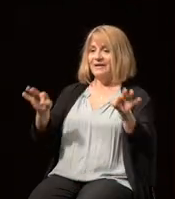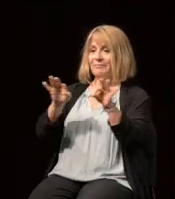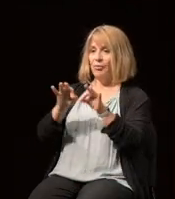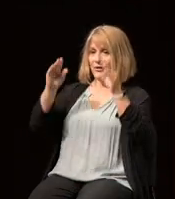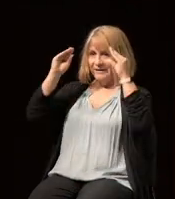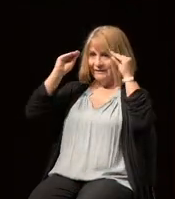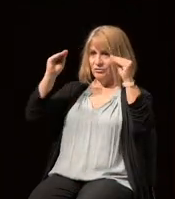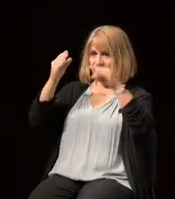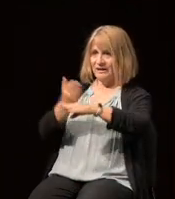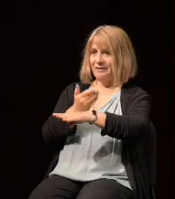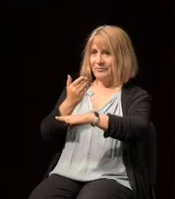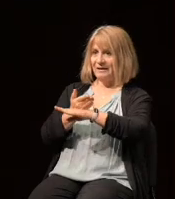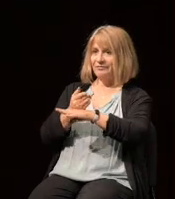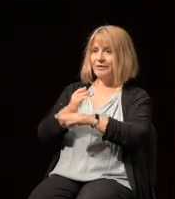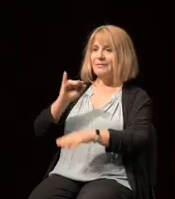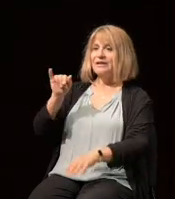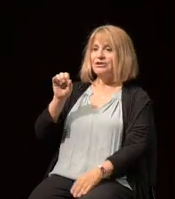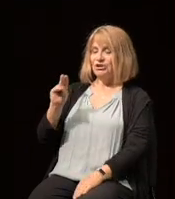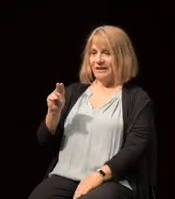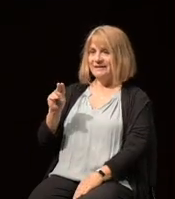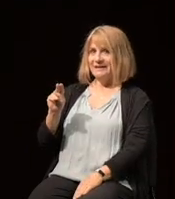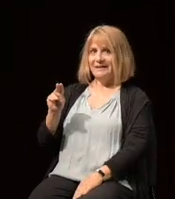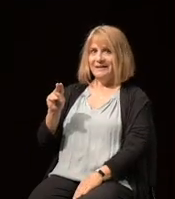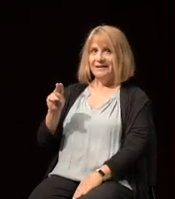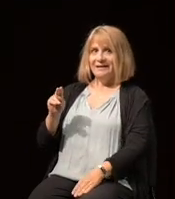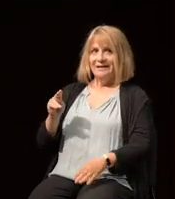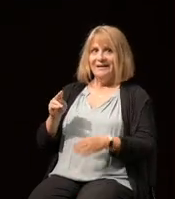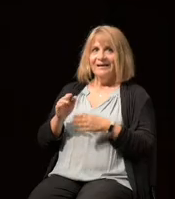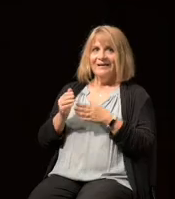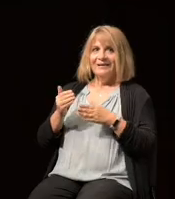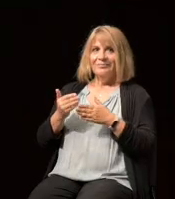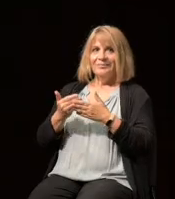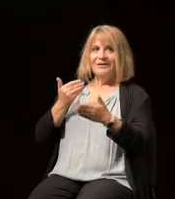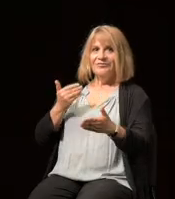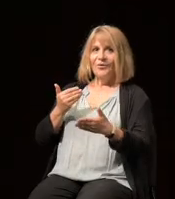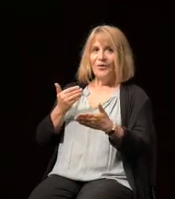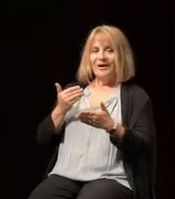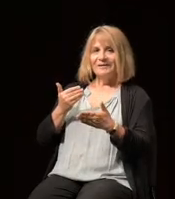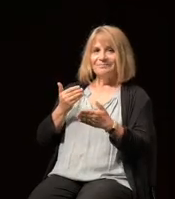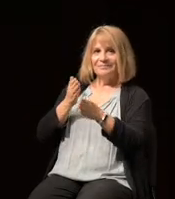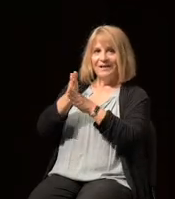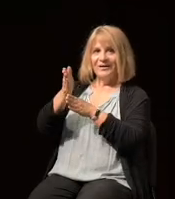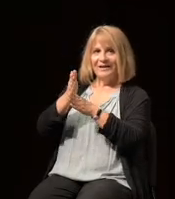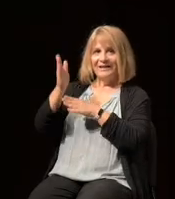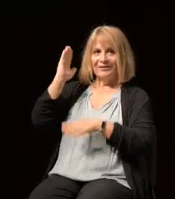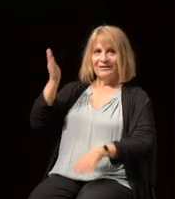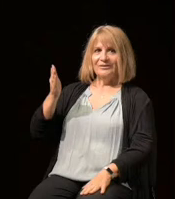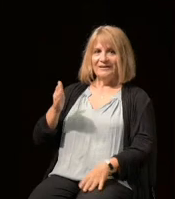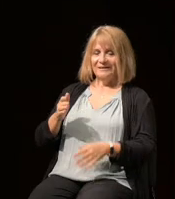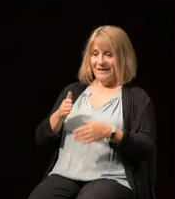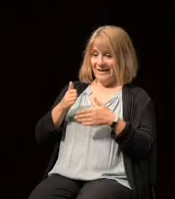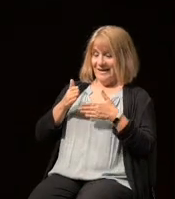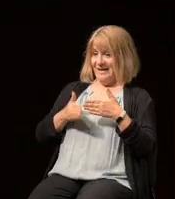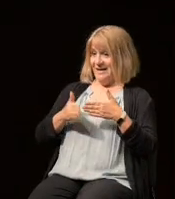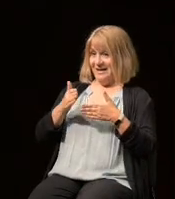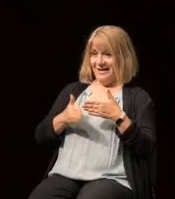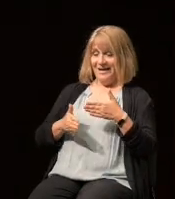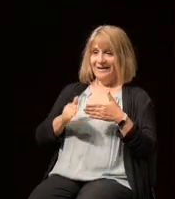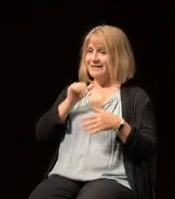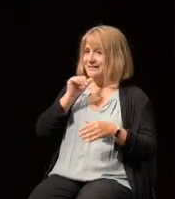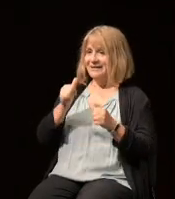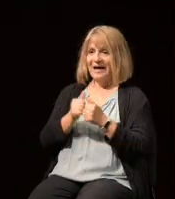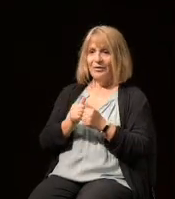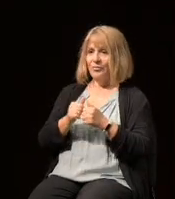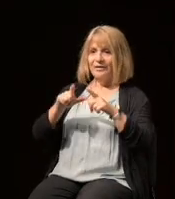update from Dr. Jason Curtis leading into our keynote address. Our session will end not with coupons for